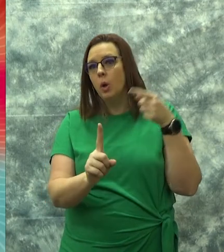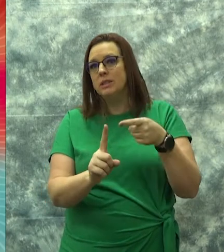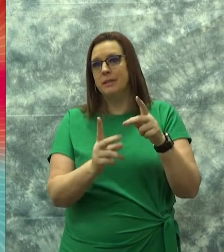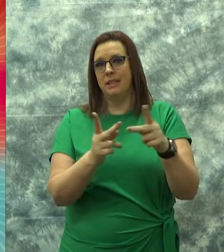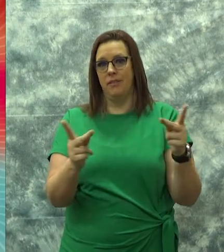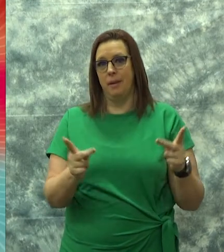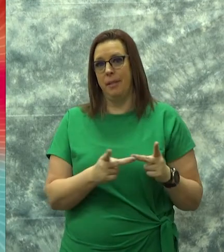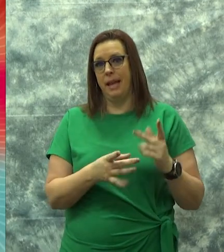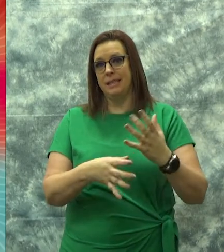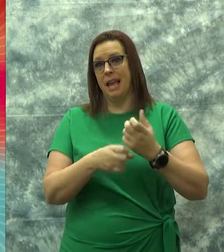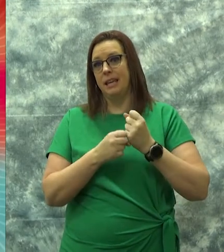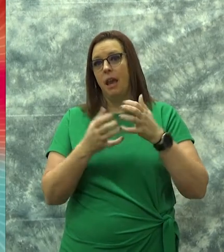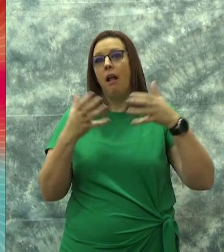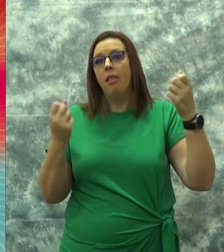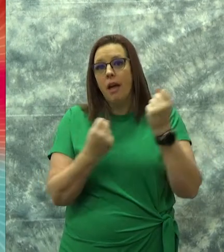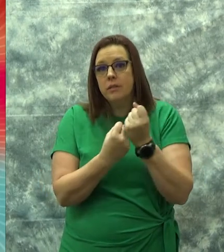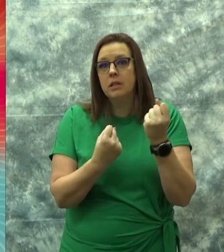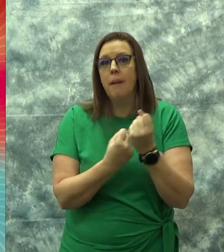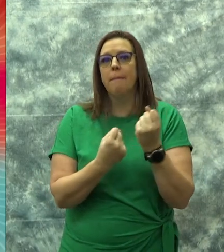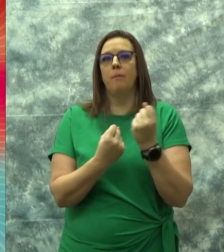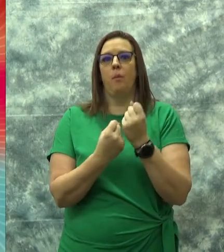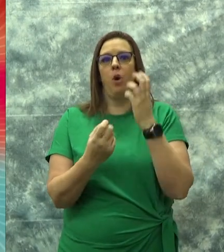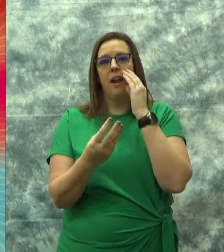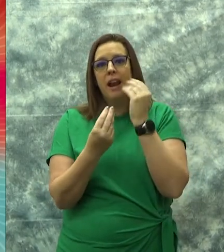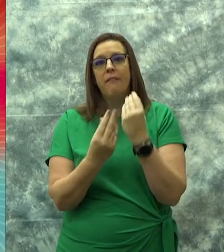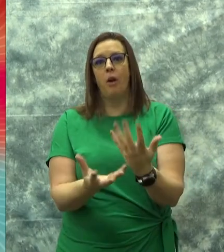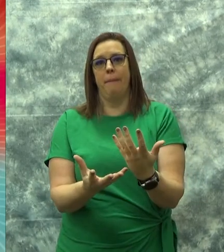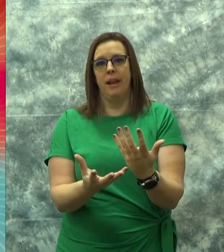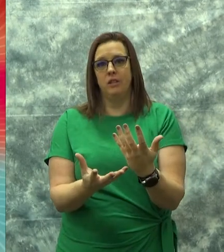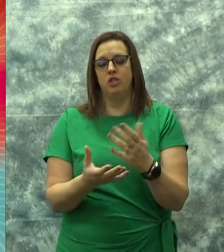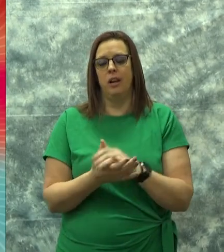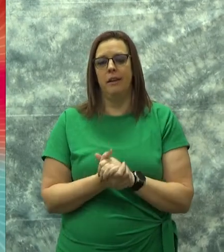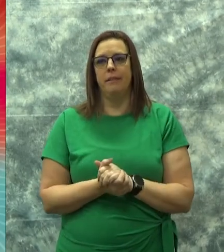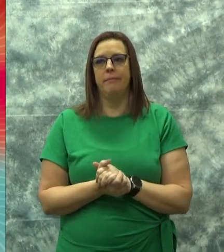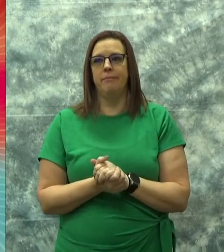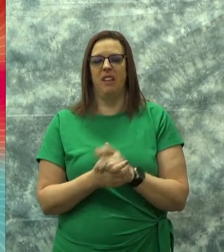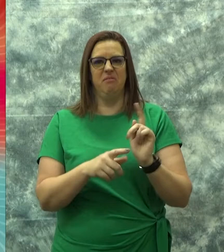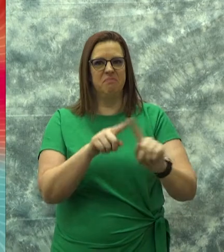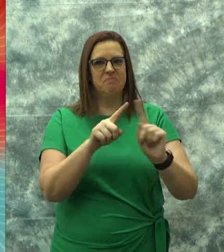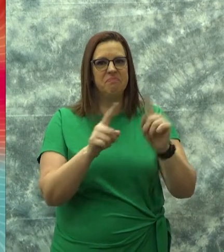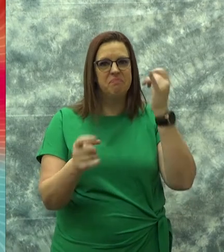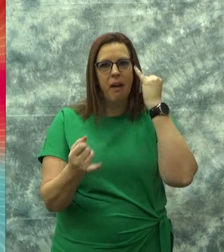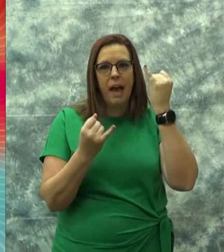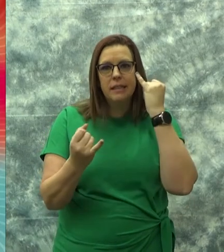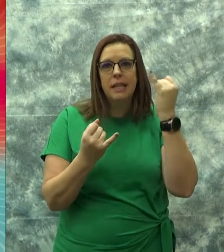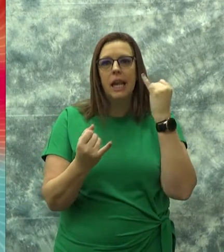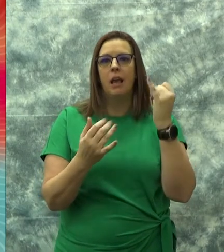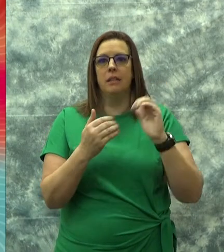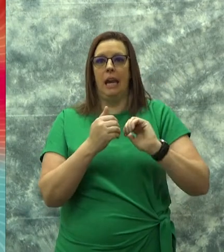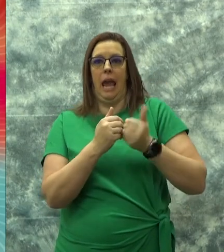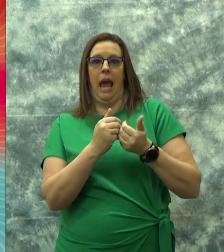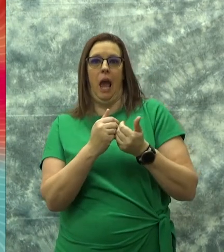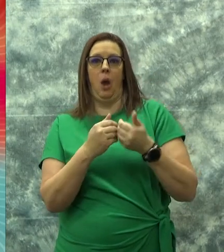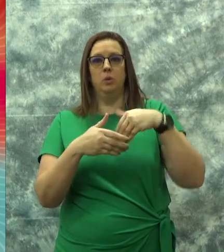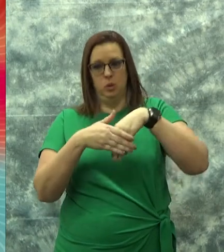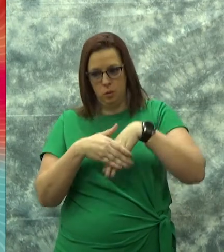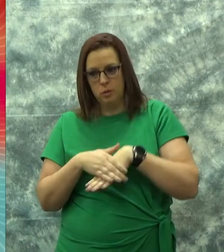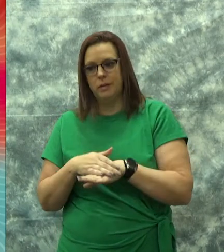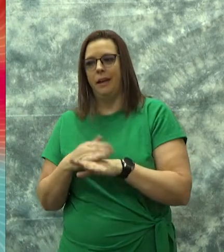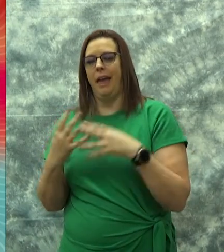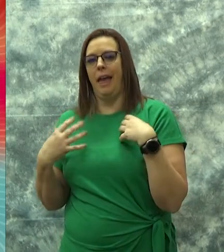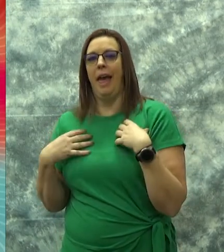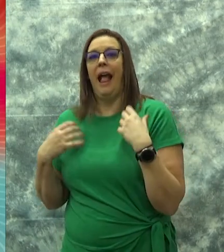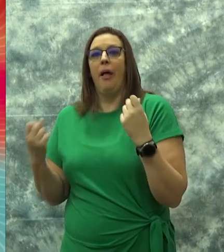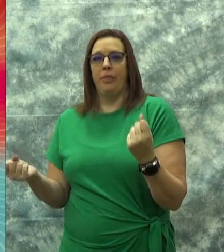the specific place on the website and get lots of support, lots of information, lots of ideas about how to